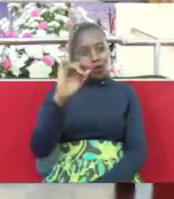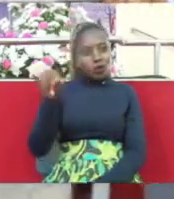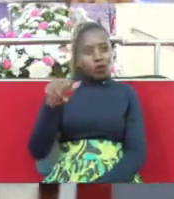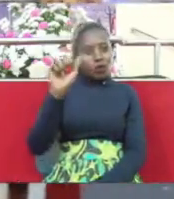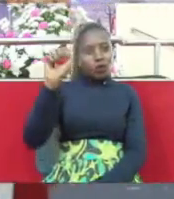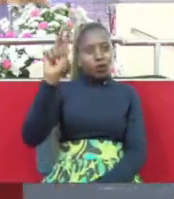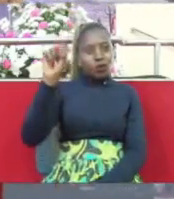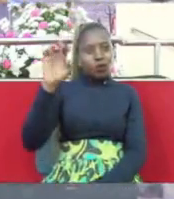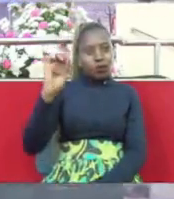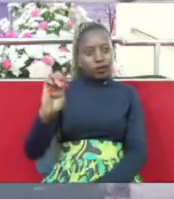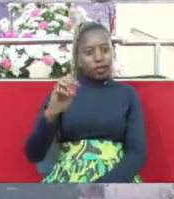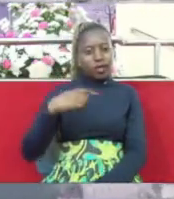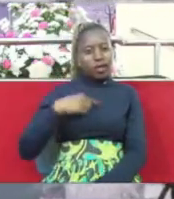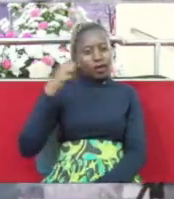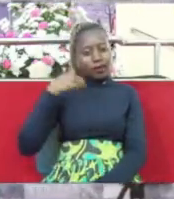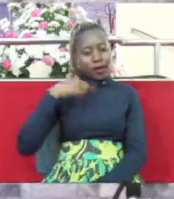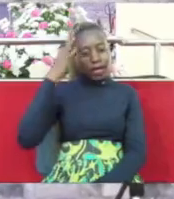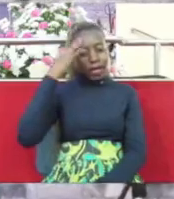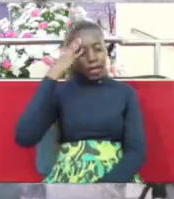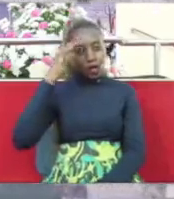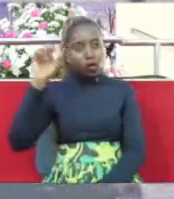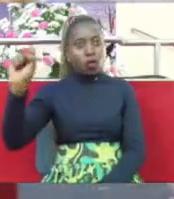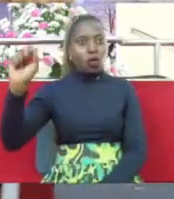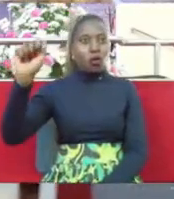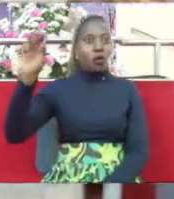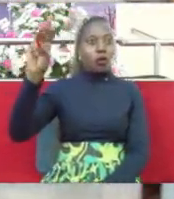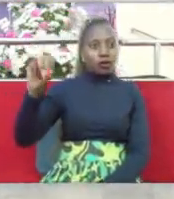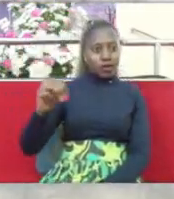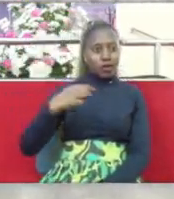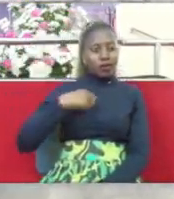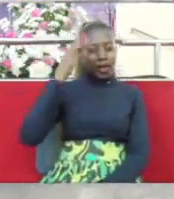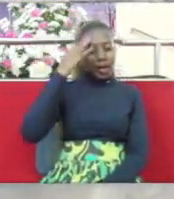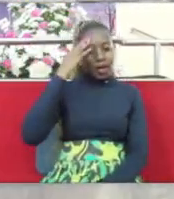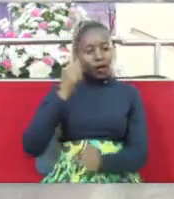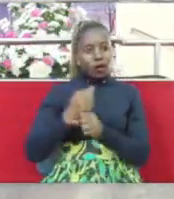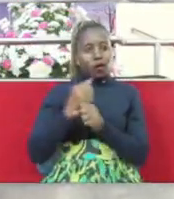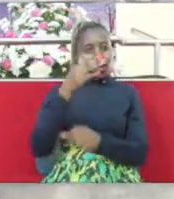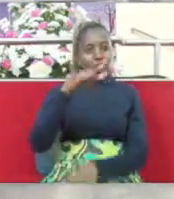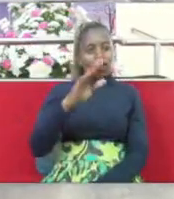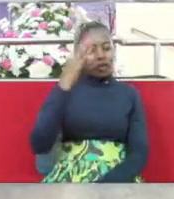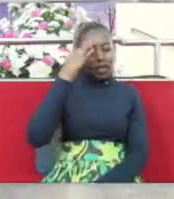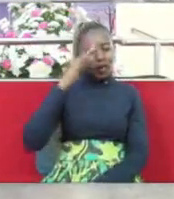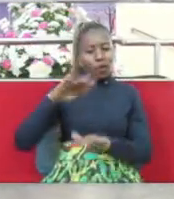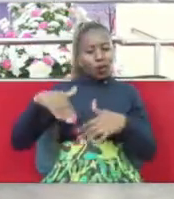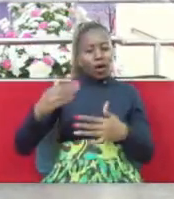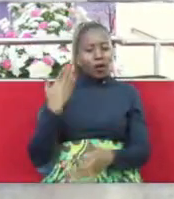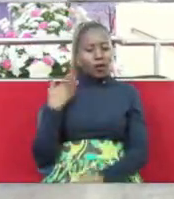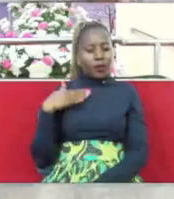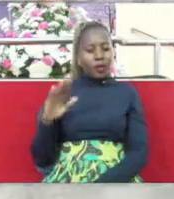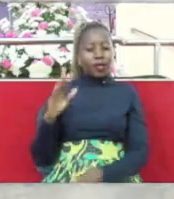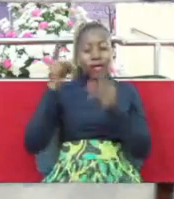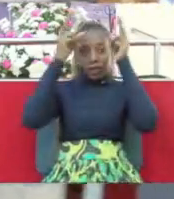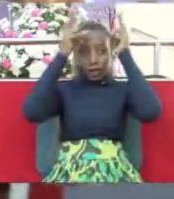Wewe, Sam, na kujua. I know your works. Najua kazi zako. I know the way you hate evil. Najua vile unavyochukia maovu. I know how you have